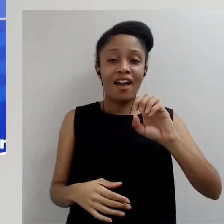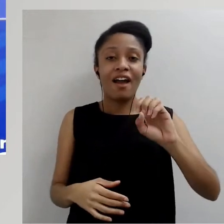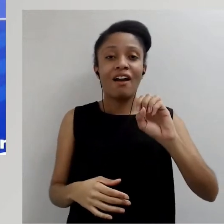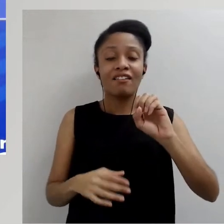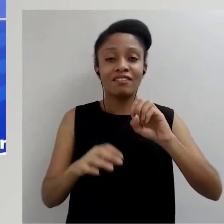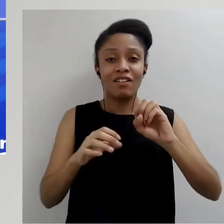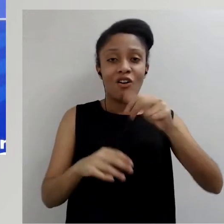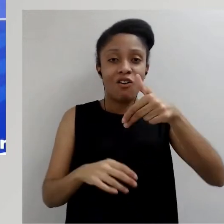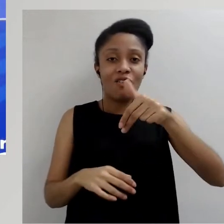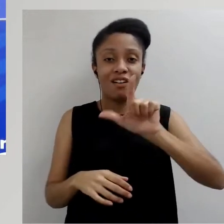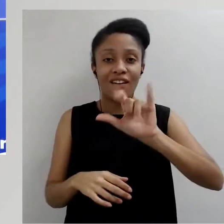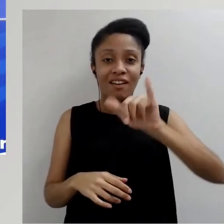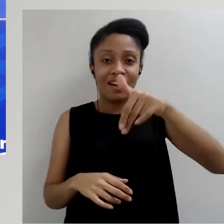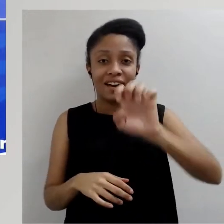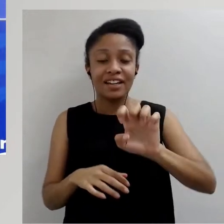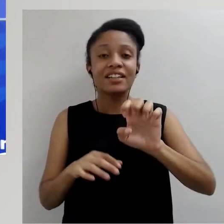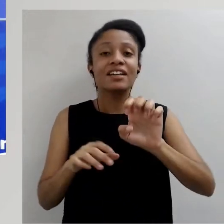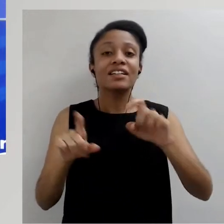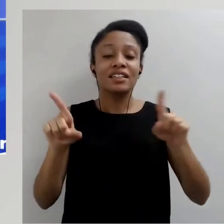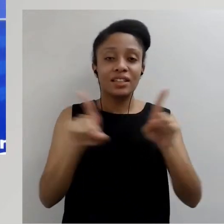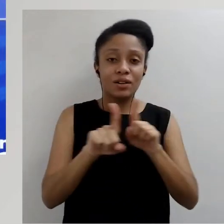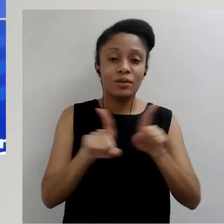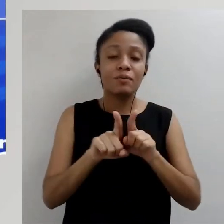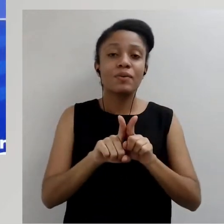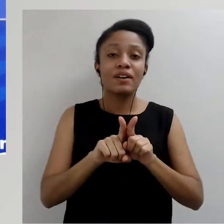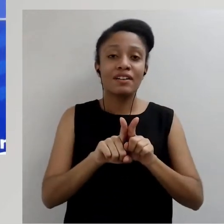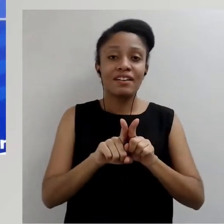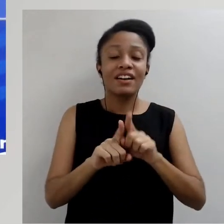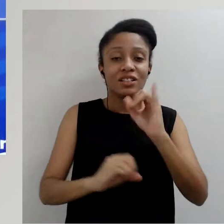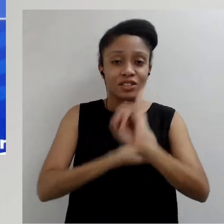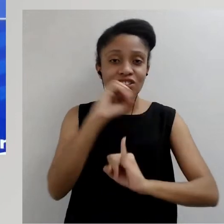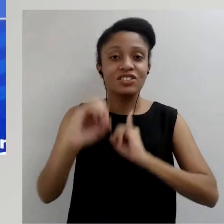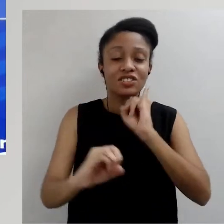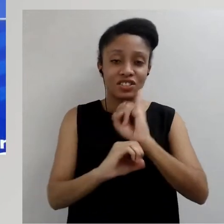with digital marketing and publicity.